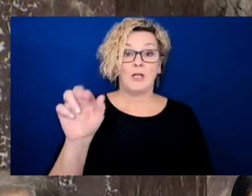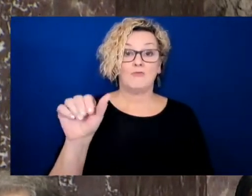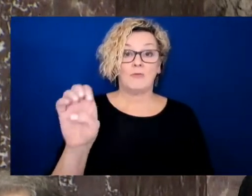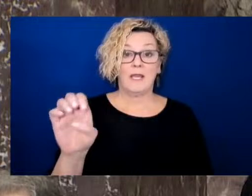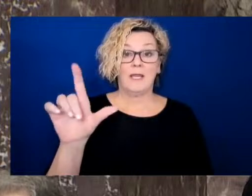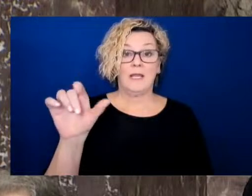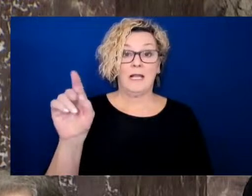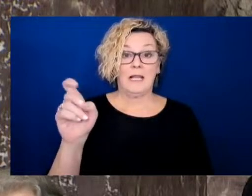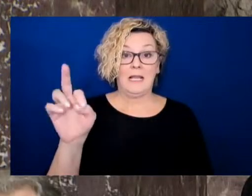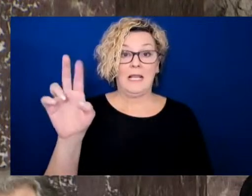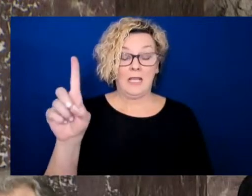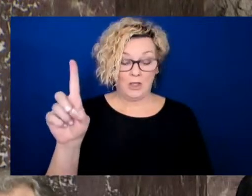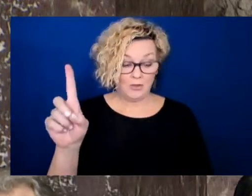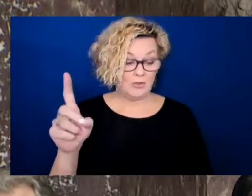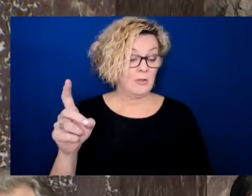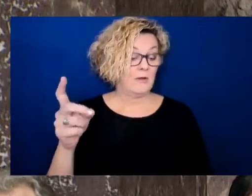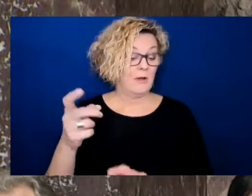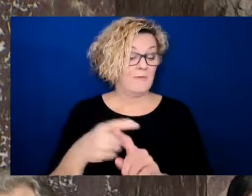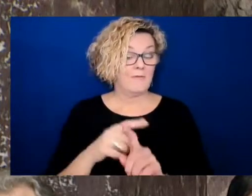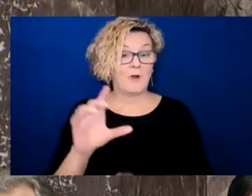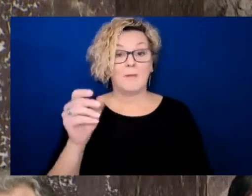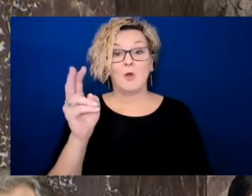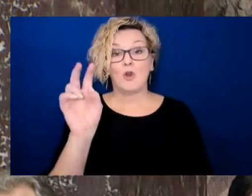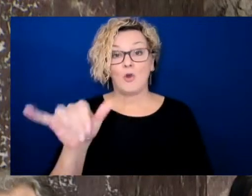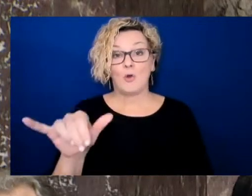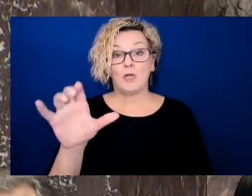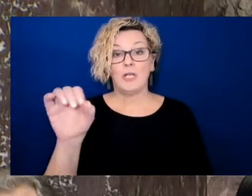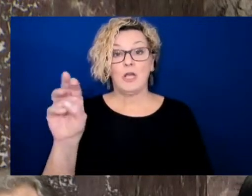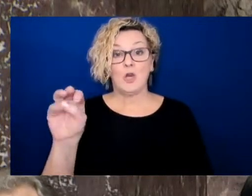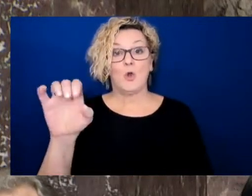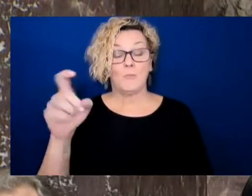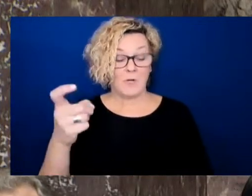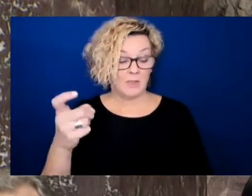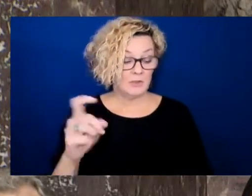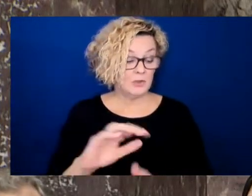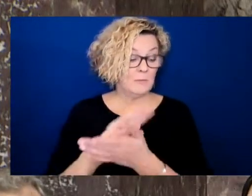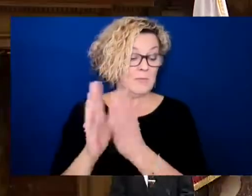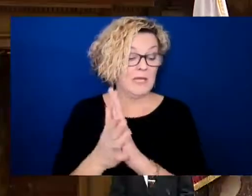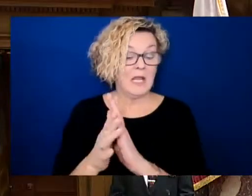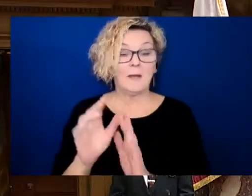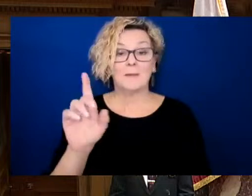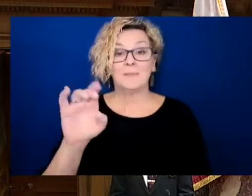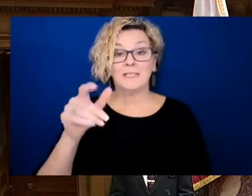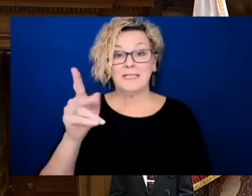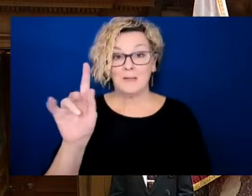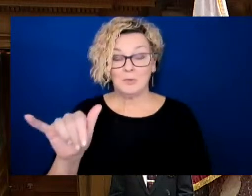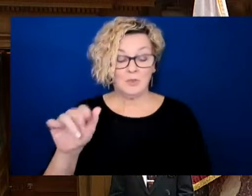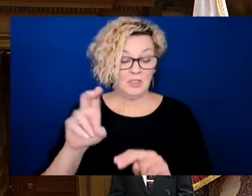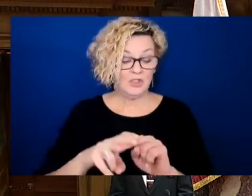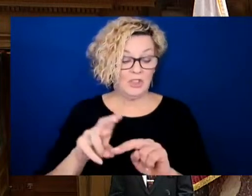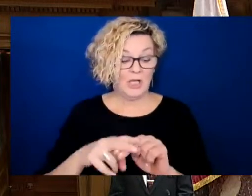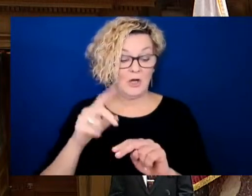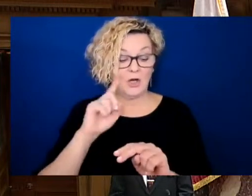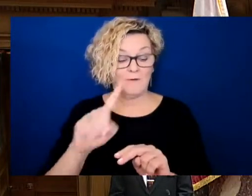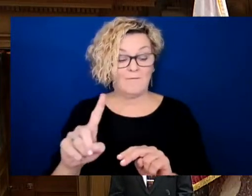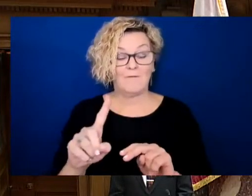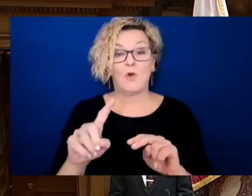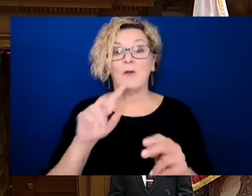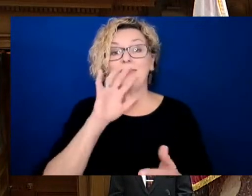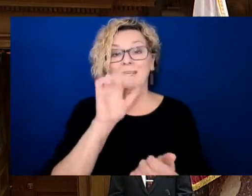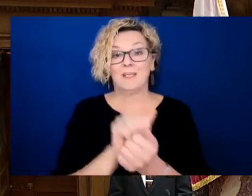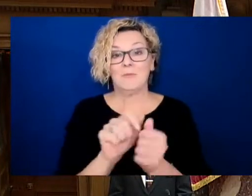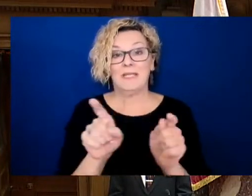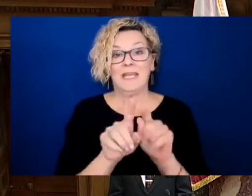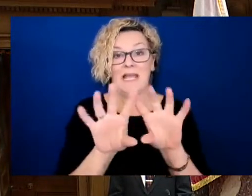District, be appointed Deputy Chair of Committees of the Whole for this session of the Legislative Assembly. You have heard the question. All those in favor say aye.